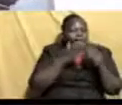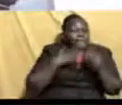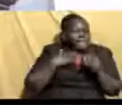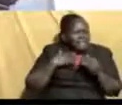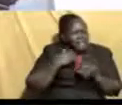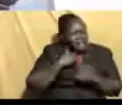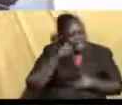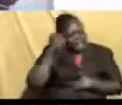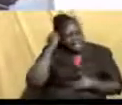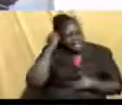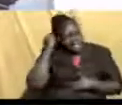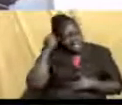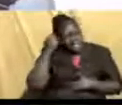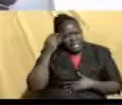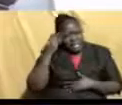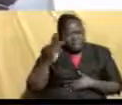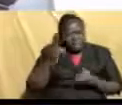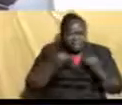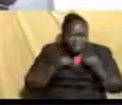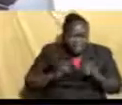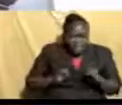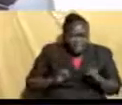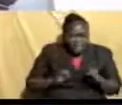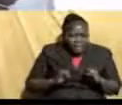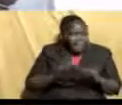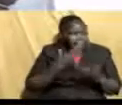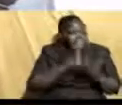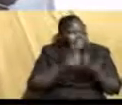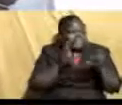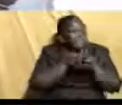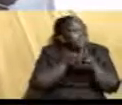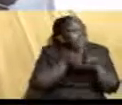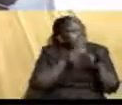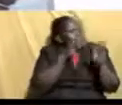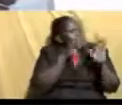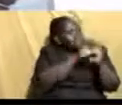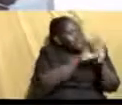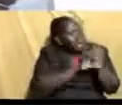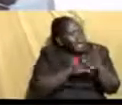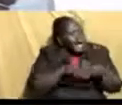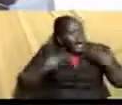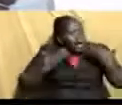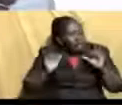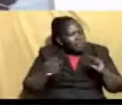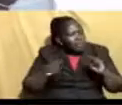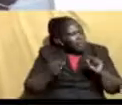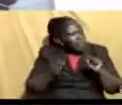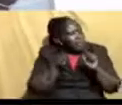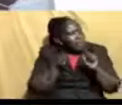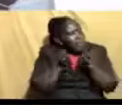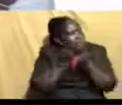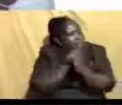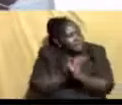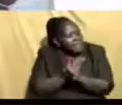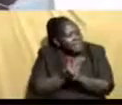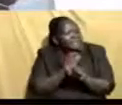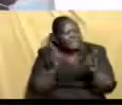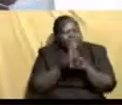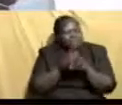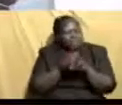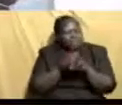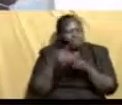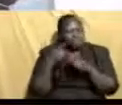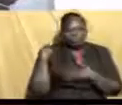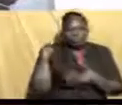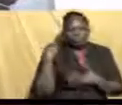trying to ask myself, is the basic structure doctrine part of our constitution then? And can it be amended itself? And it's